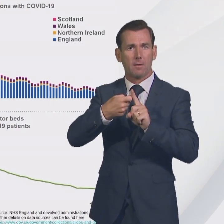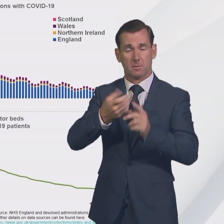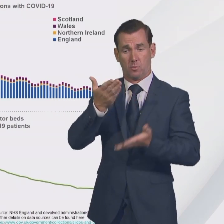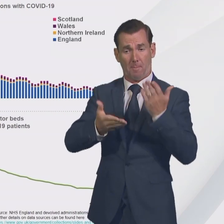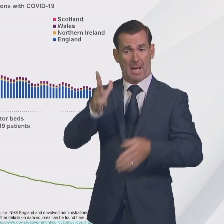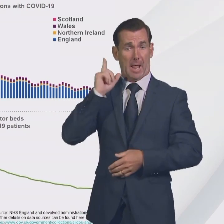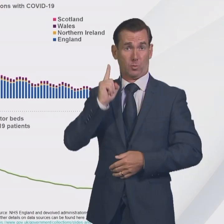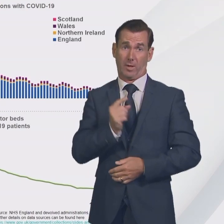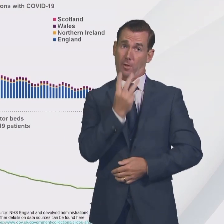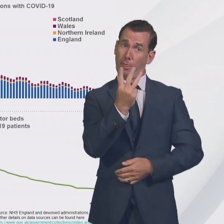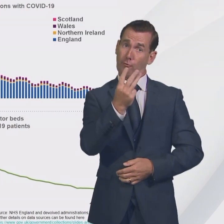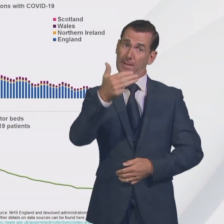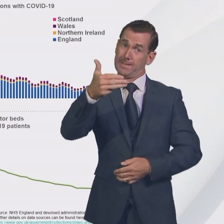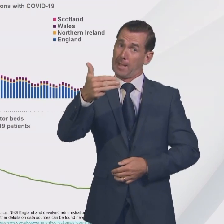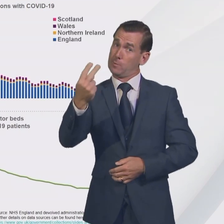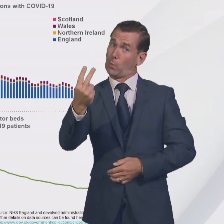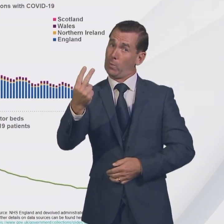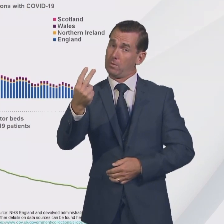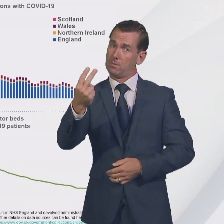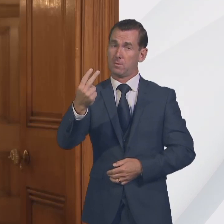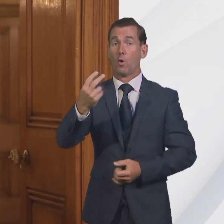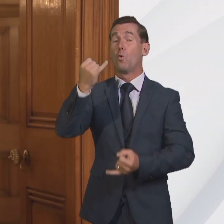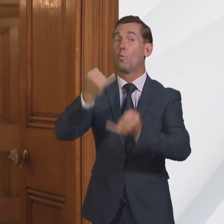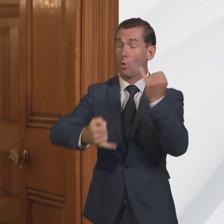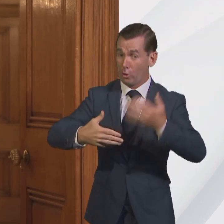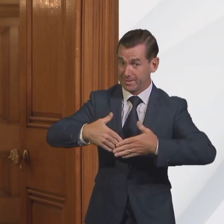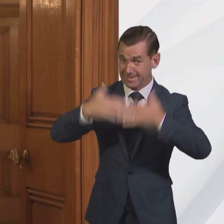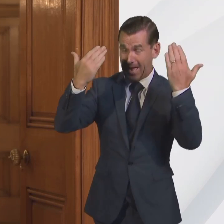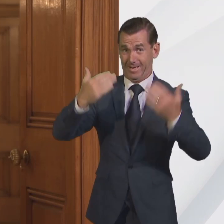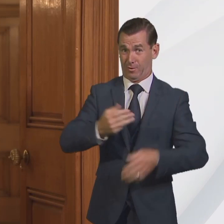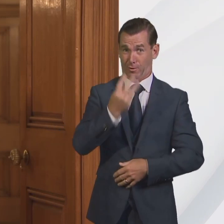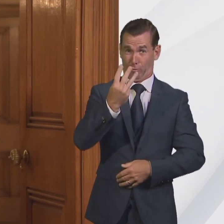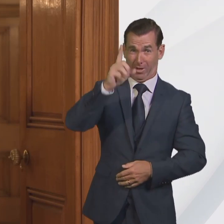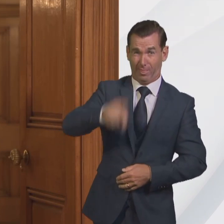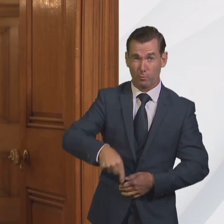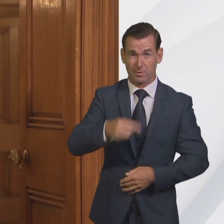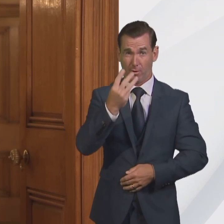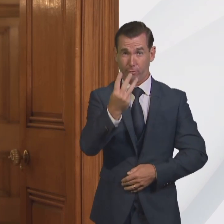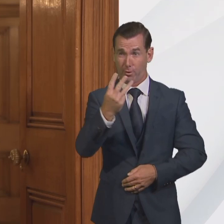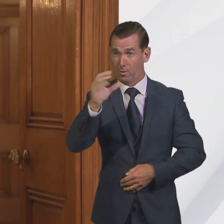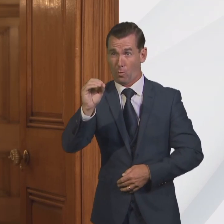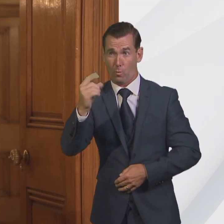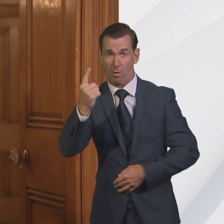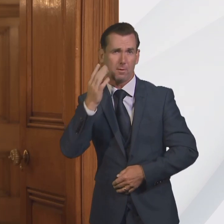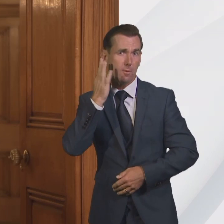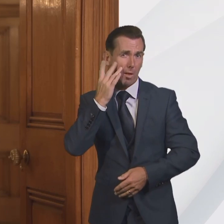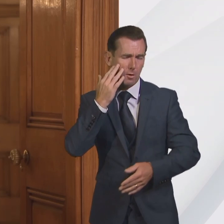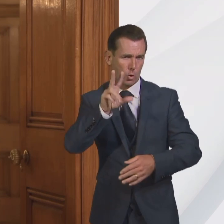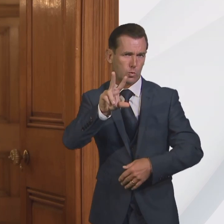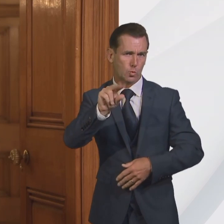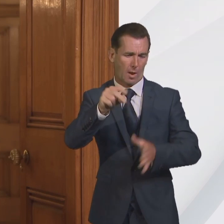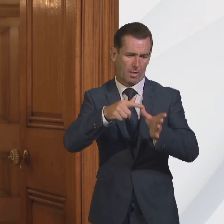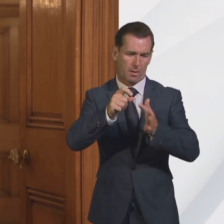from 392 a week ago, and down from a peak of 3,301 on the 12th of